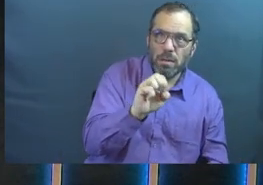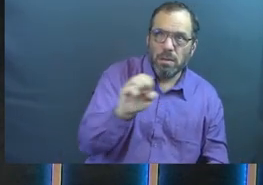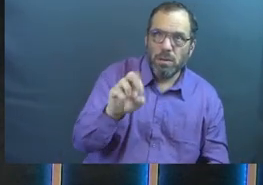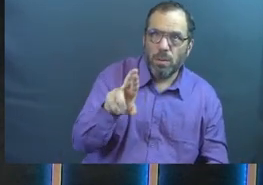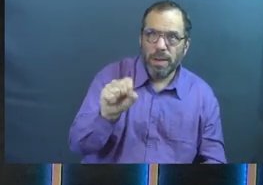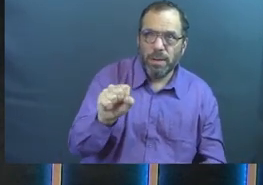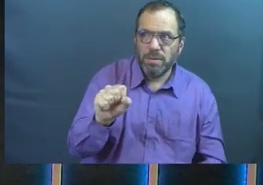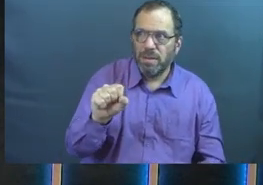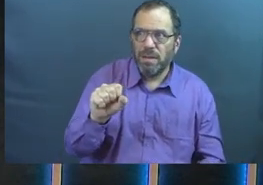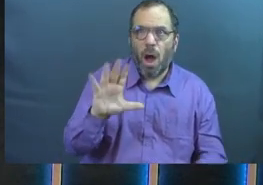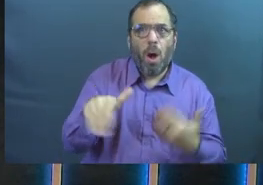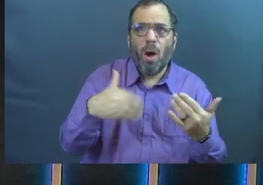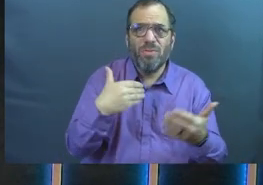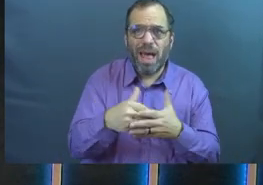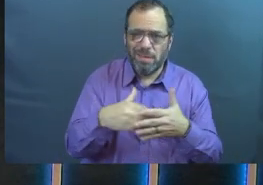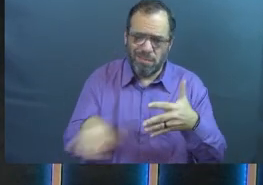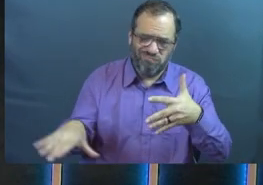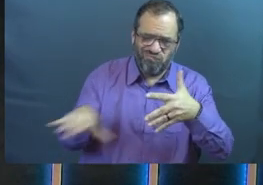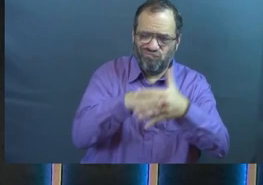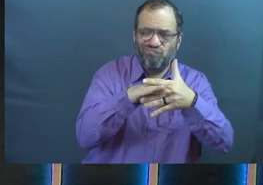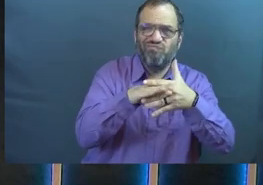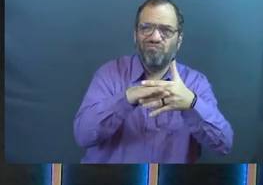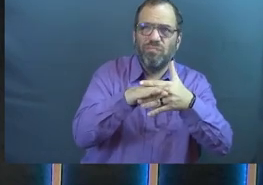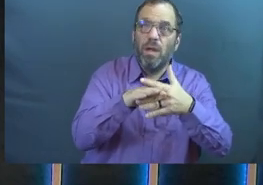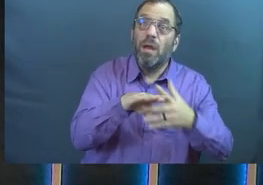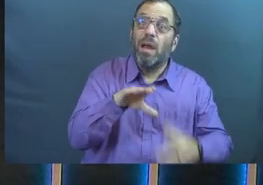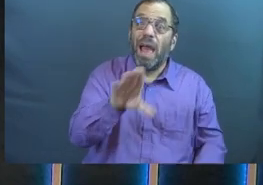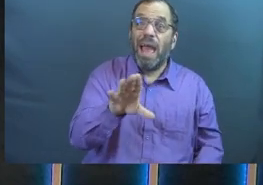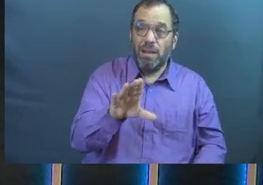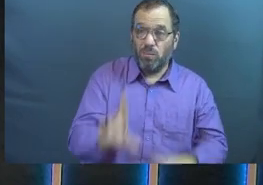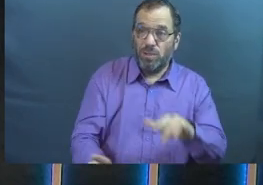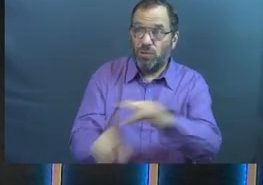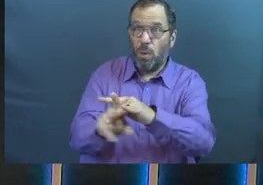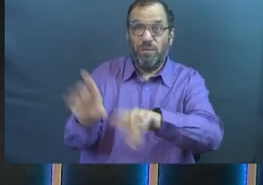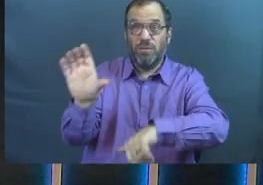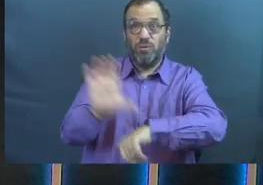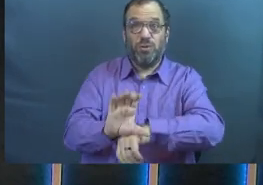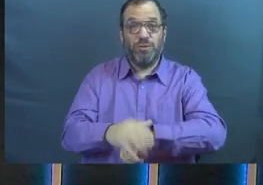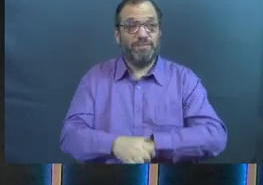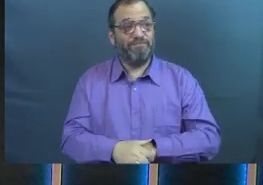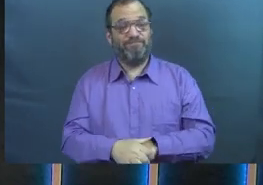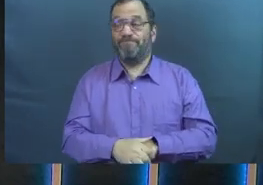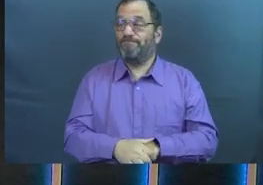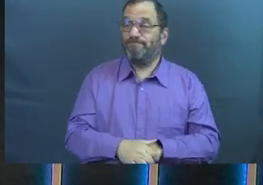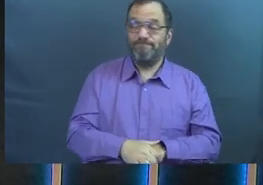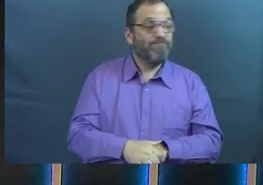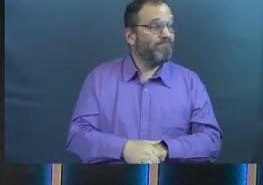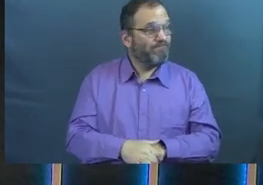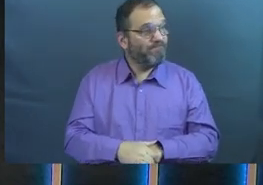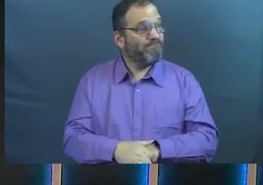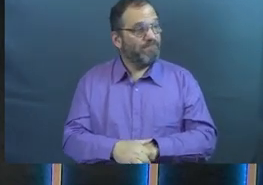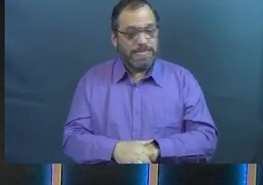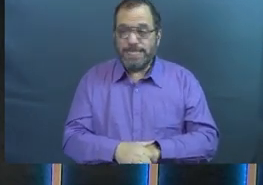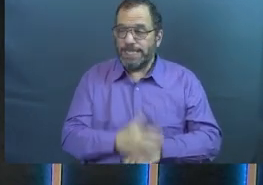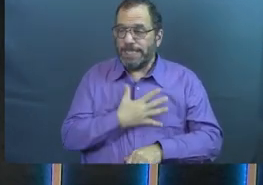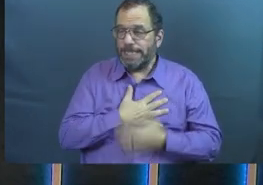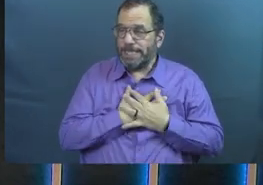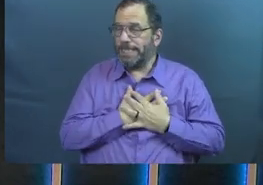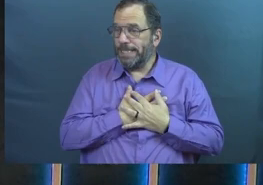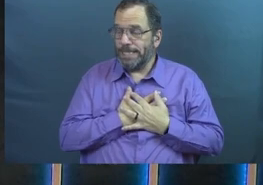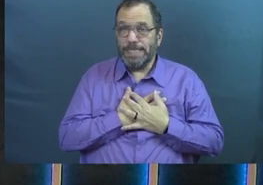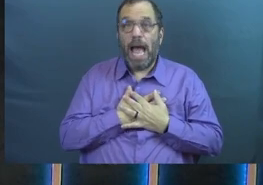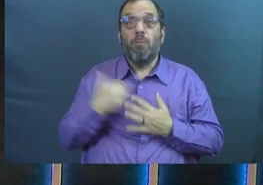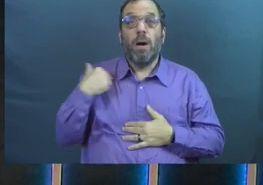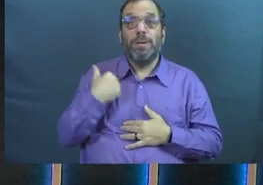that get in the way. And many of us come to church today in a place where we do feel hurt and we've got the